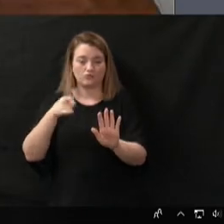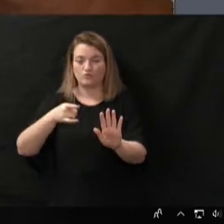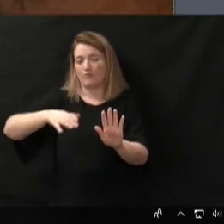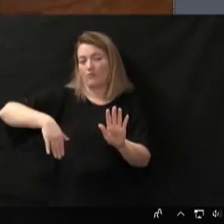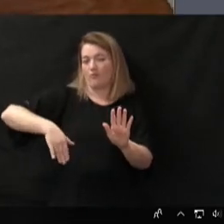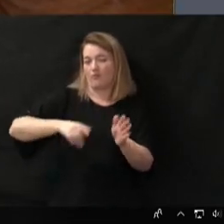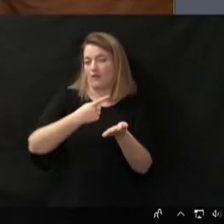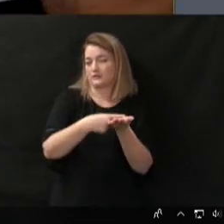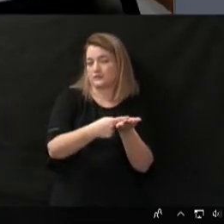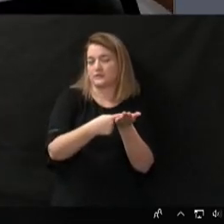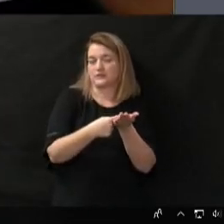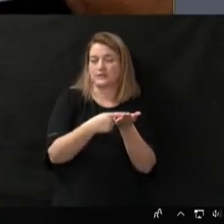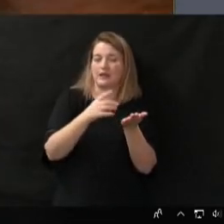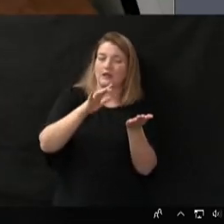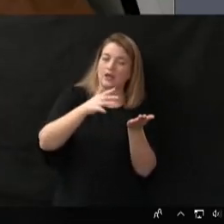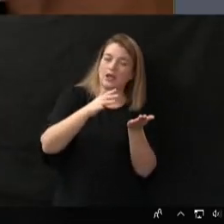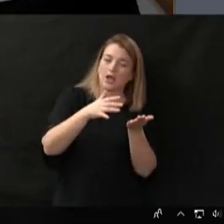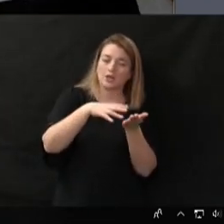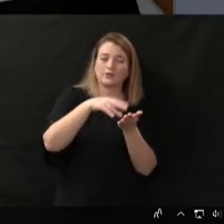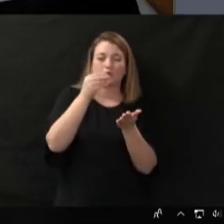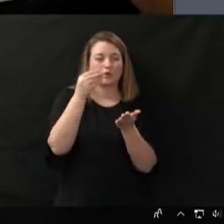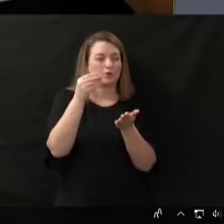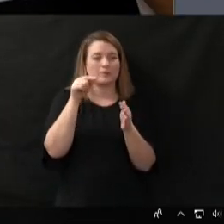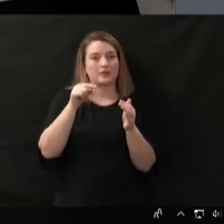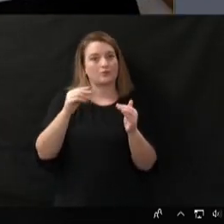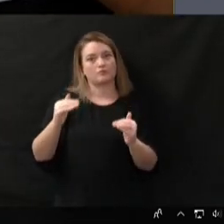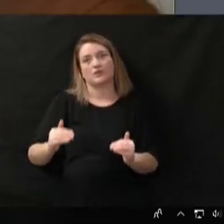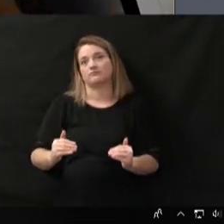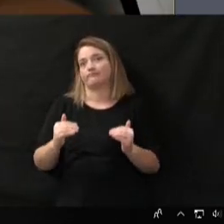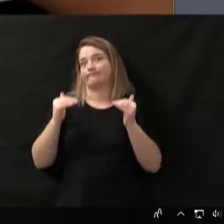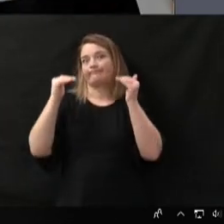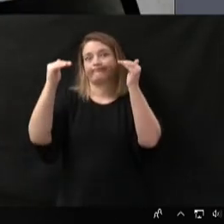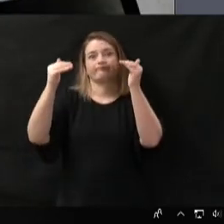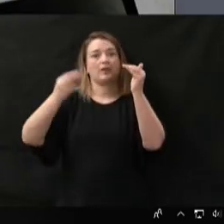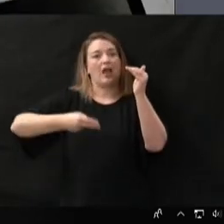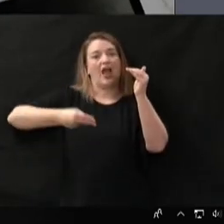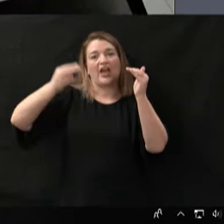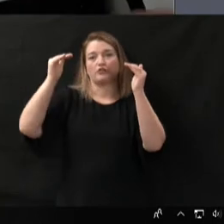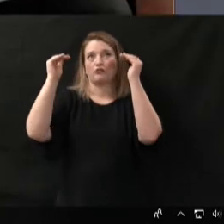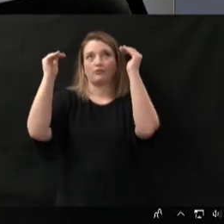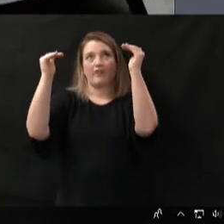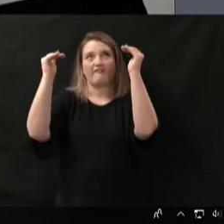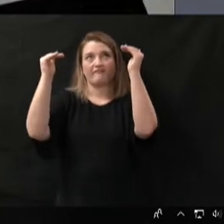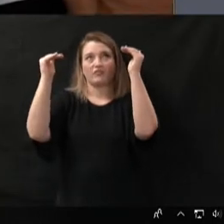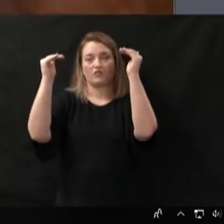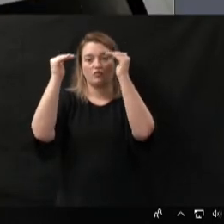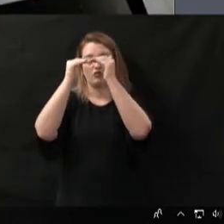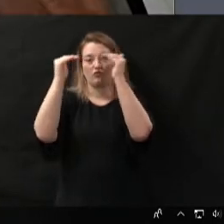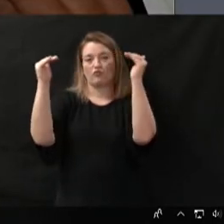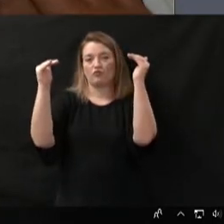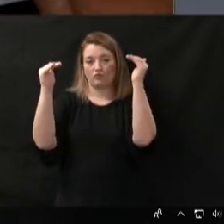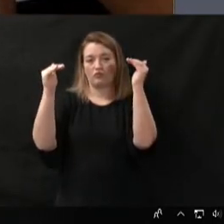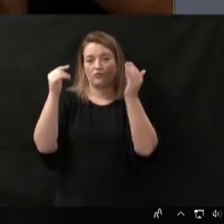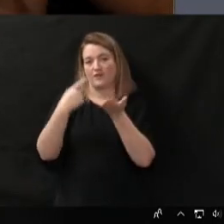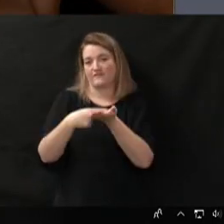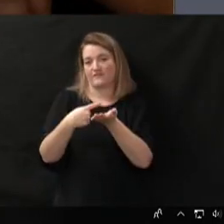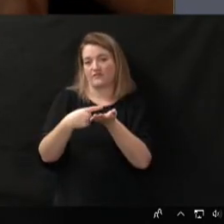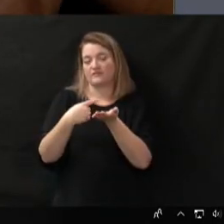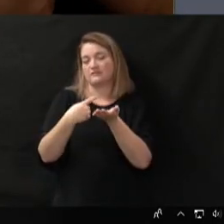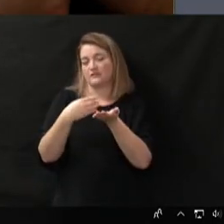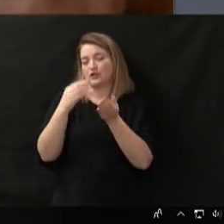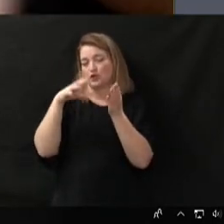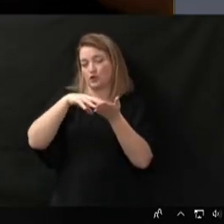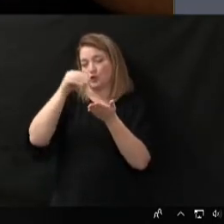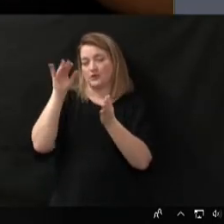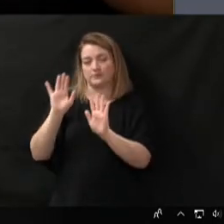do that. Well, they kind of learned it, but that's a higher level. So we're not going to do that. Just it muddies the waters. Okay, that's